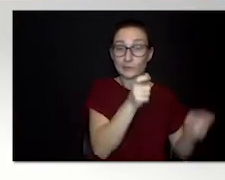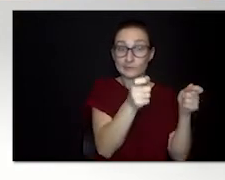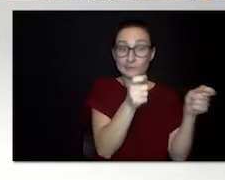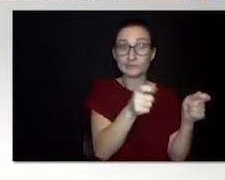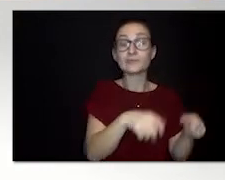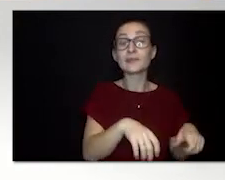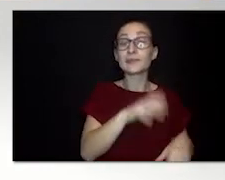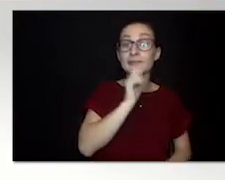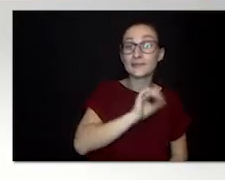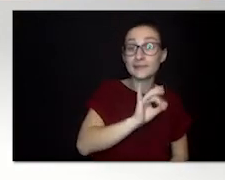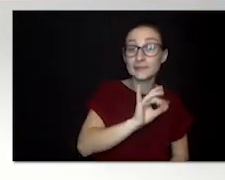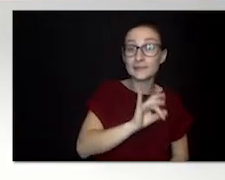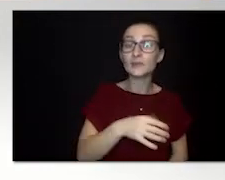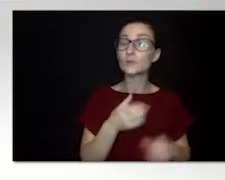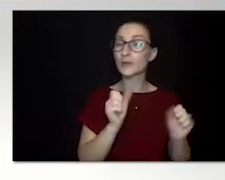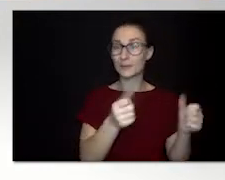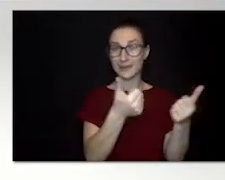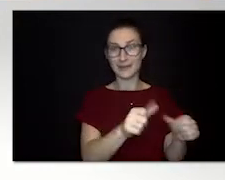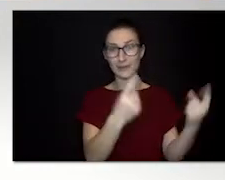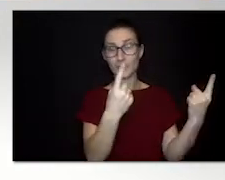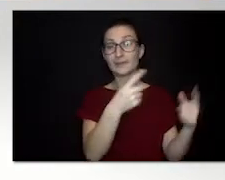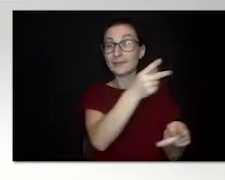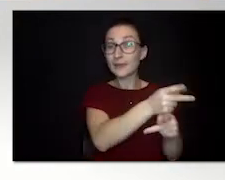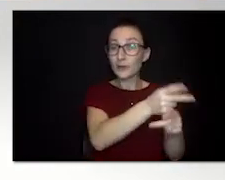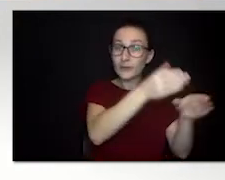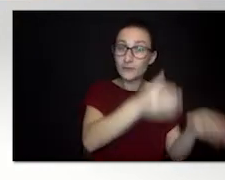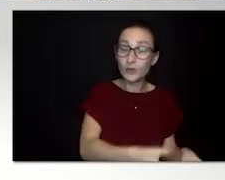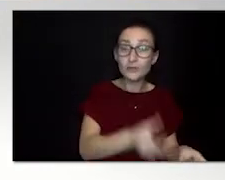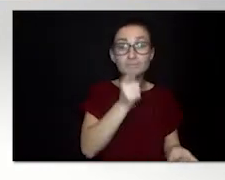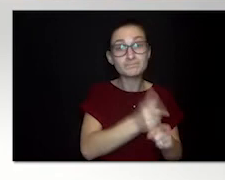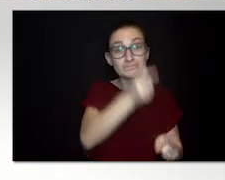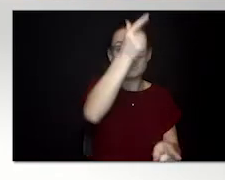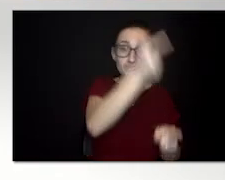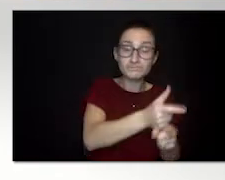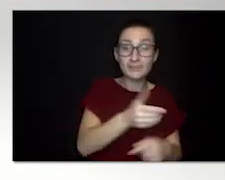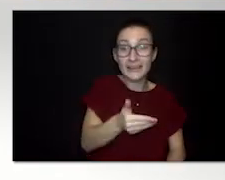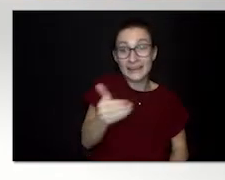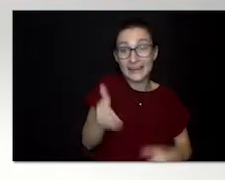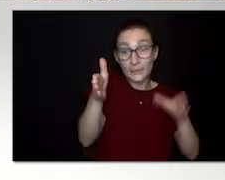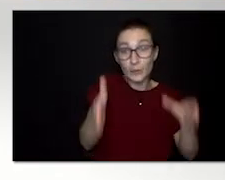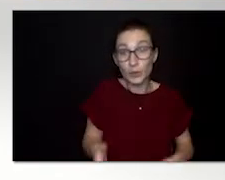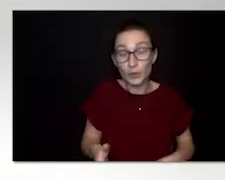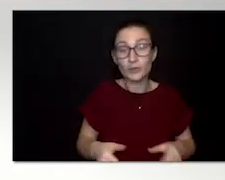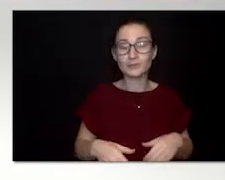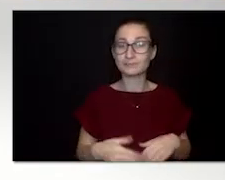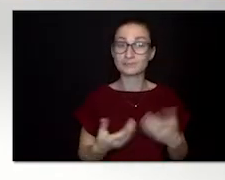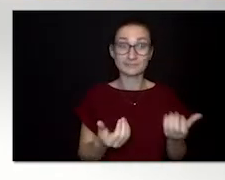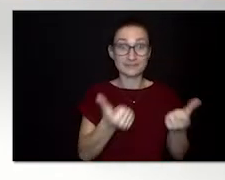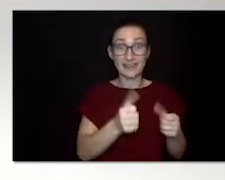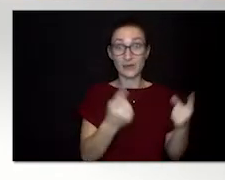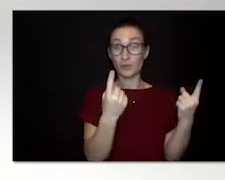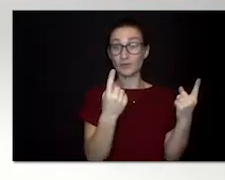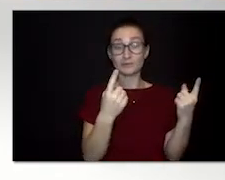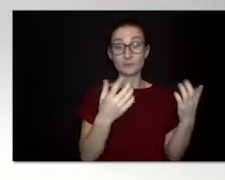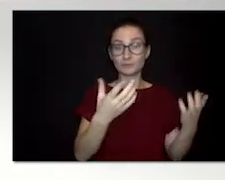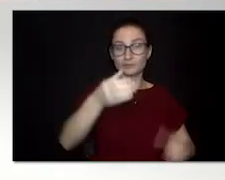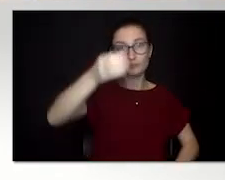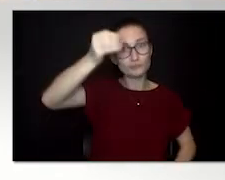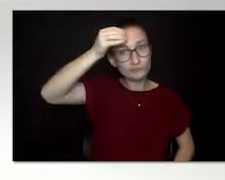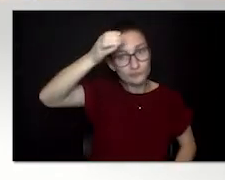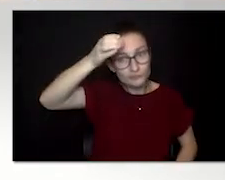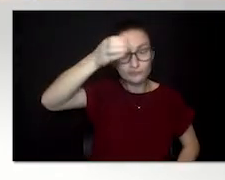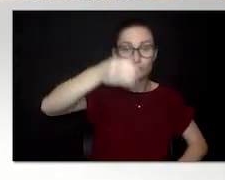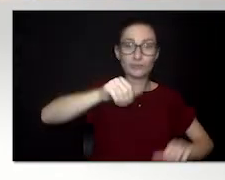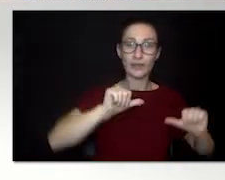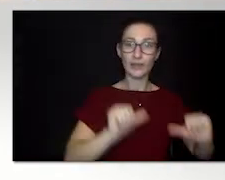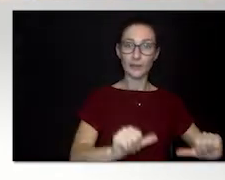could be a parent, a sibling, it could be a neighbor, a caregiver, really anyone who has full capacity and is